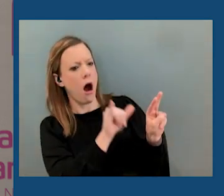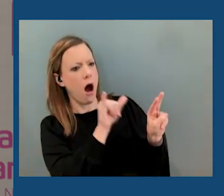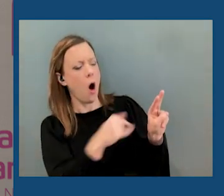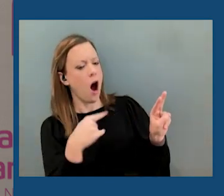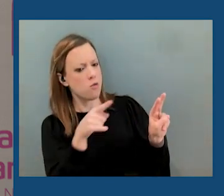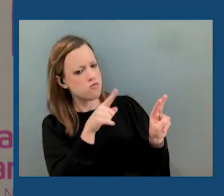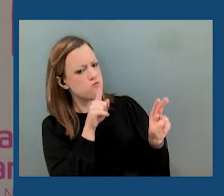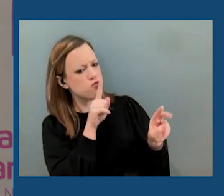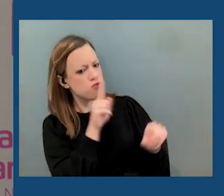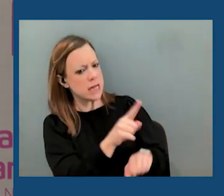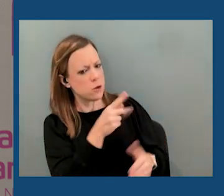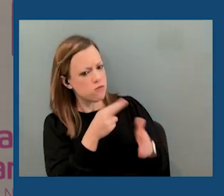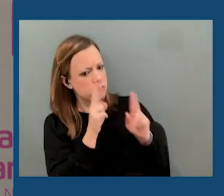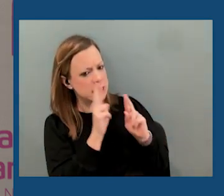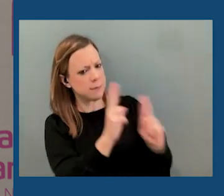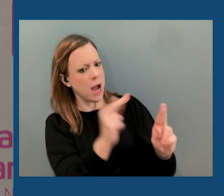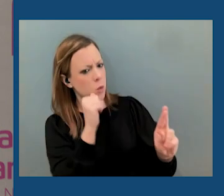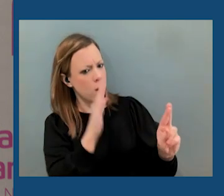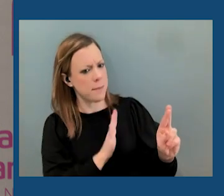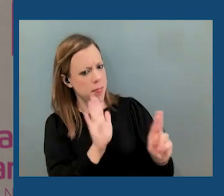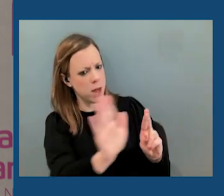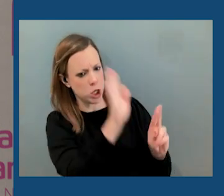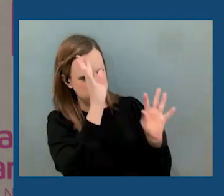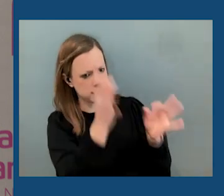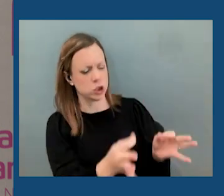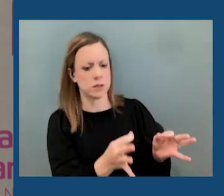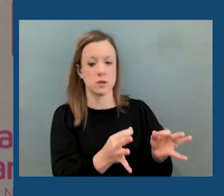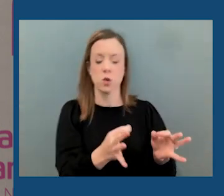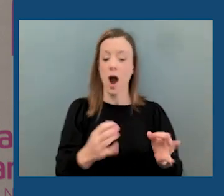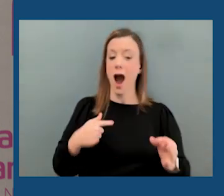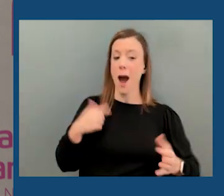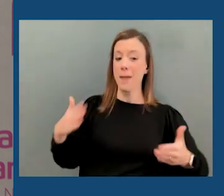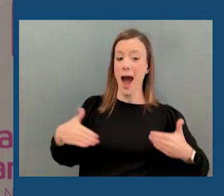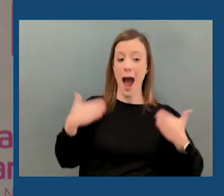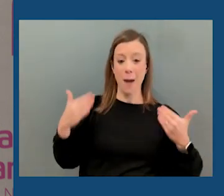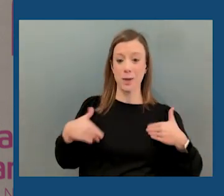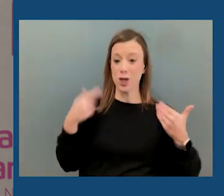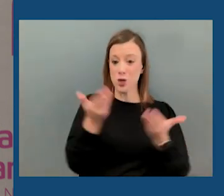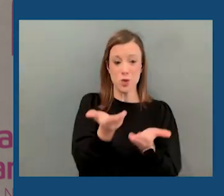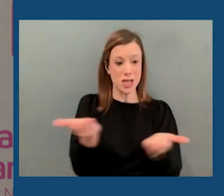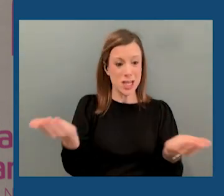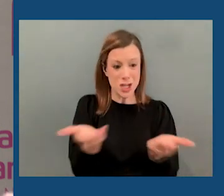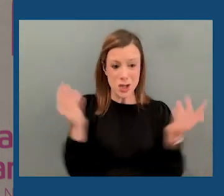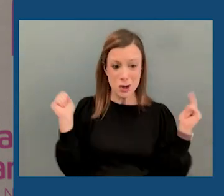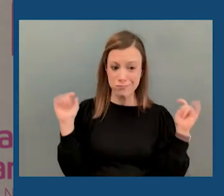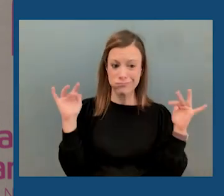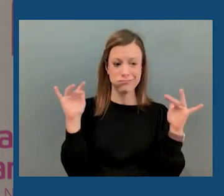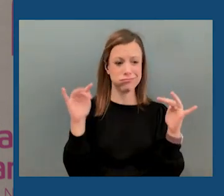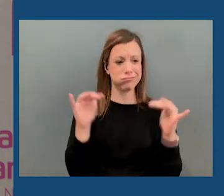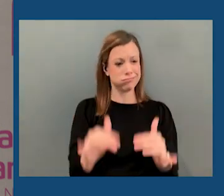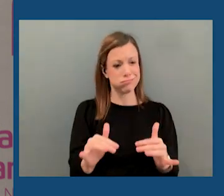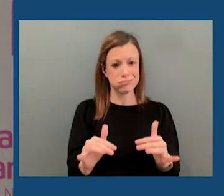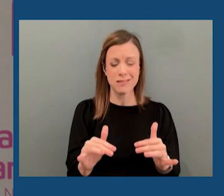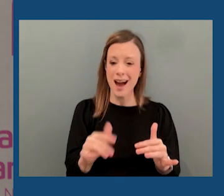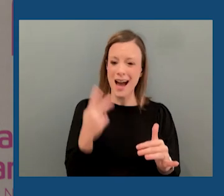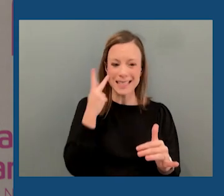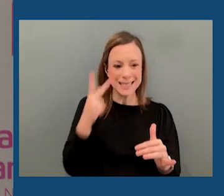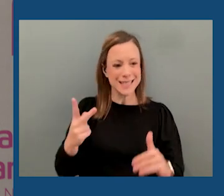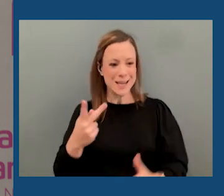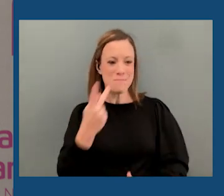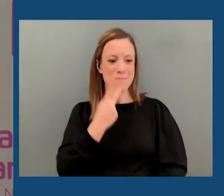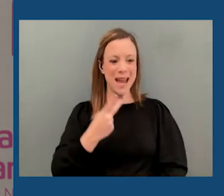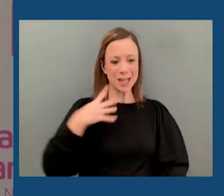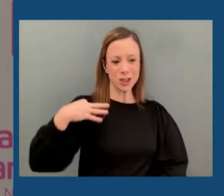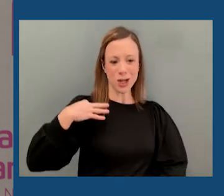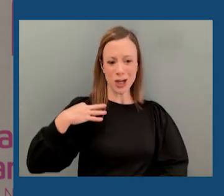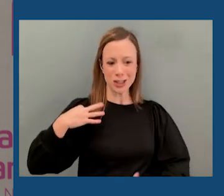their bodies. So I'm glad that you're all up here today as a reminder, and I see all the beautiful pink. And I got to tell you, when I